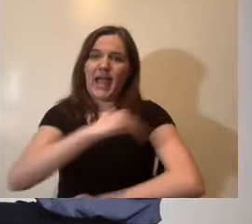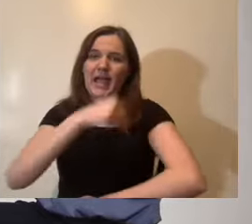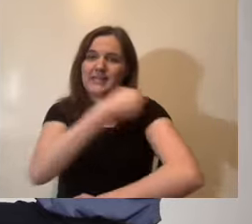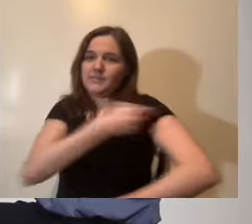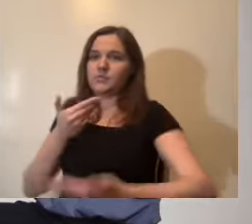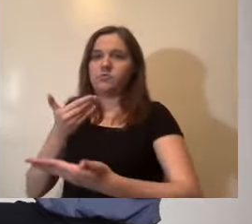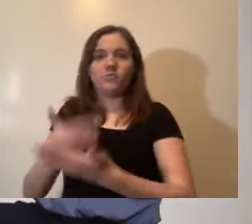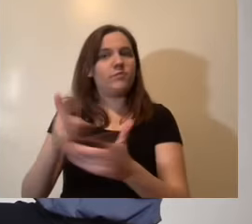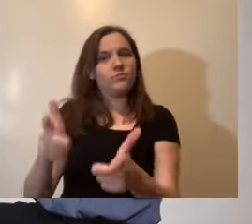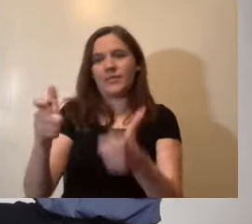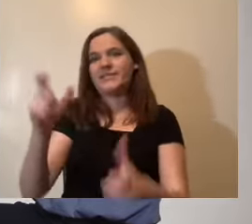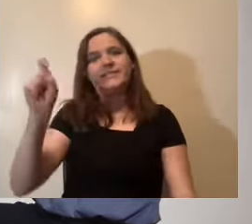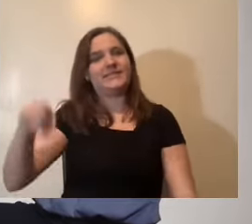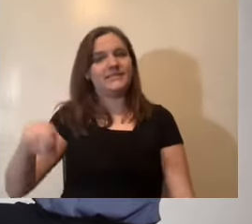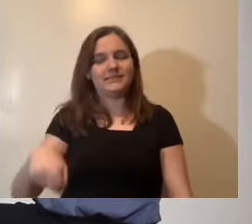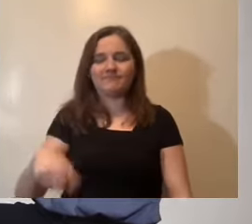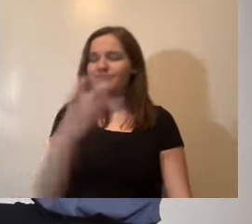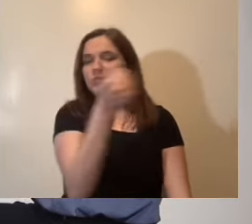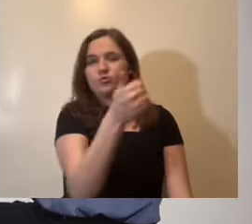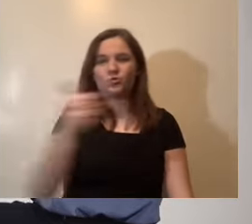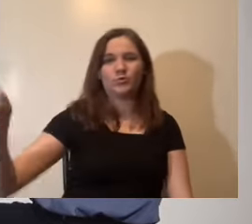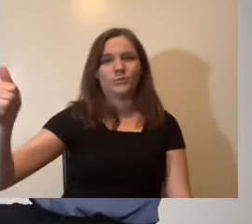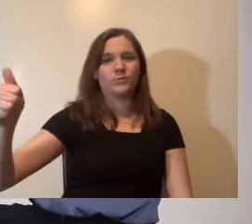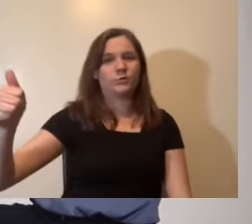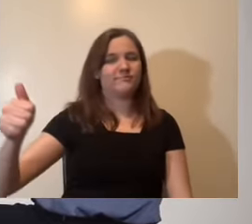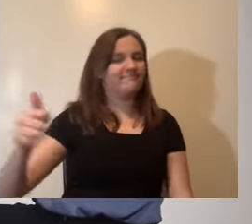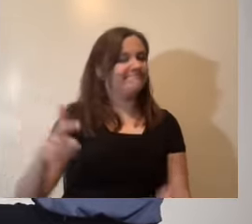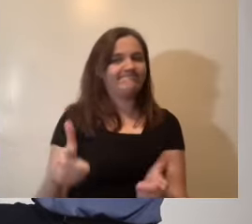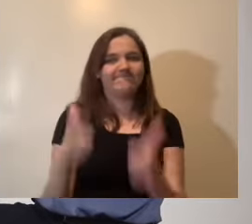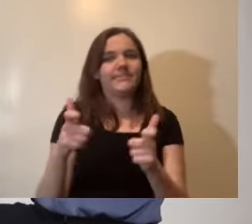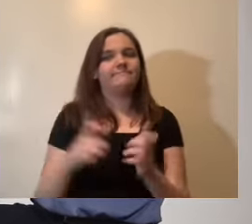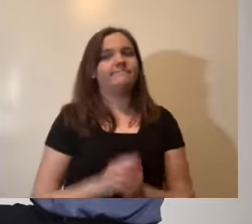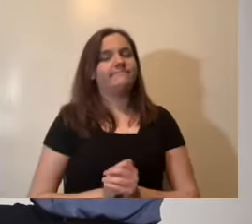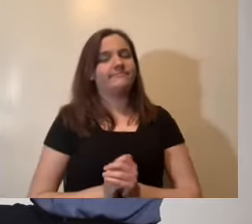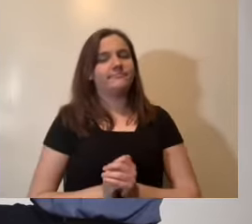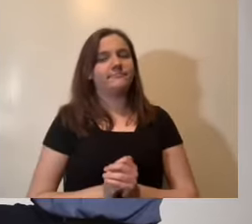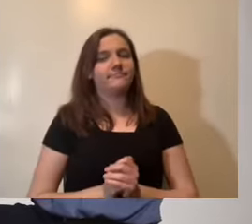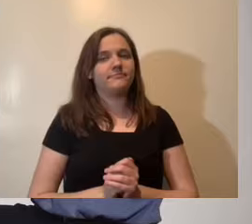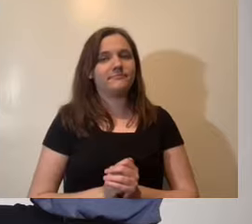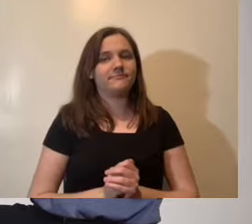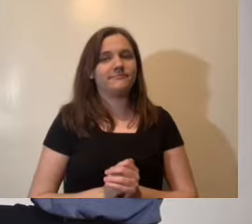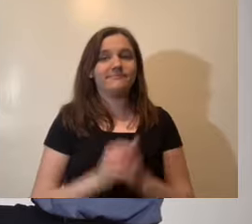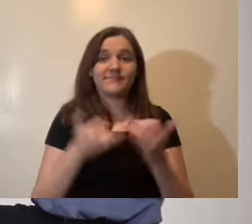We'll try and transport her as quickly as possible. So next I'll move on to my